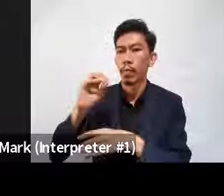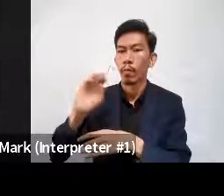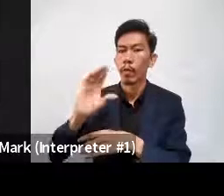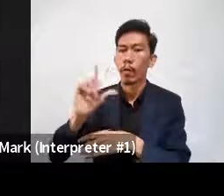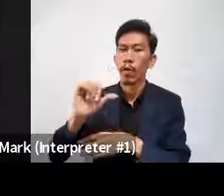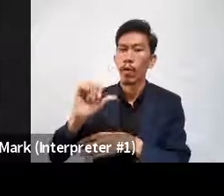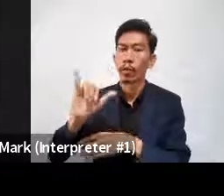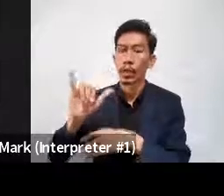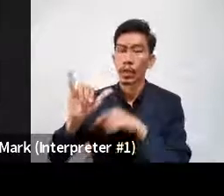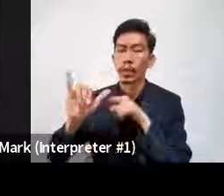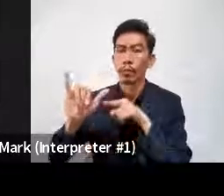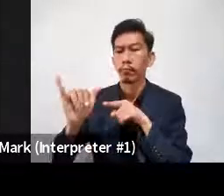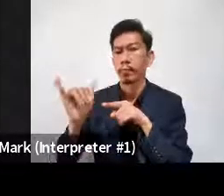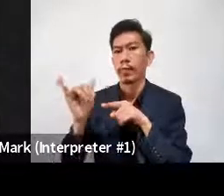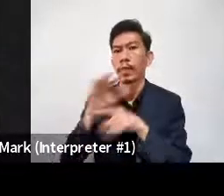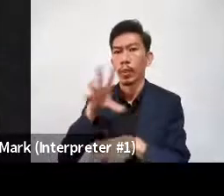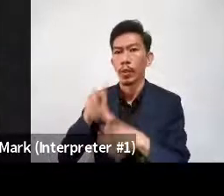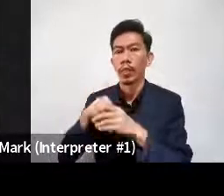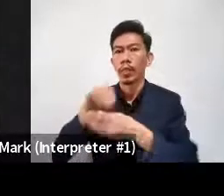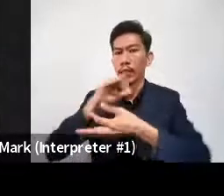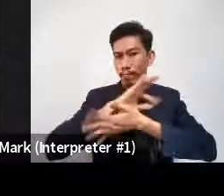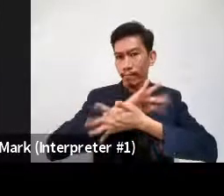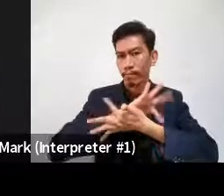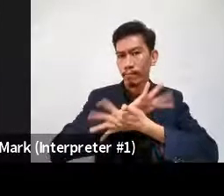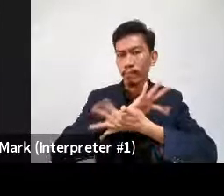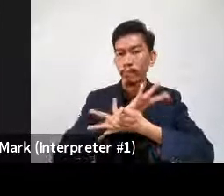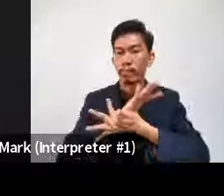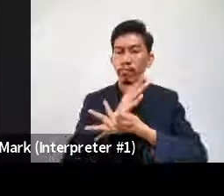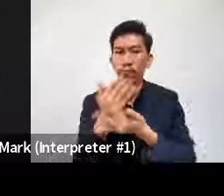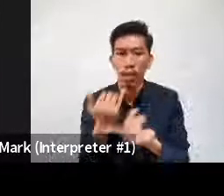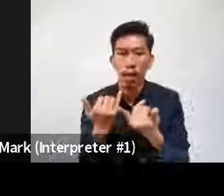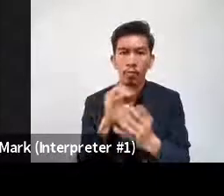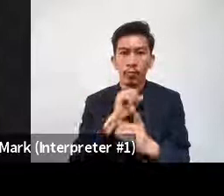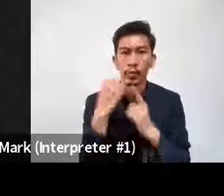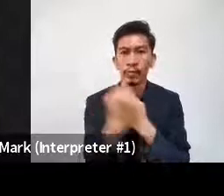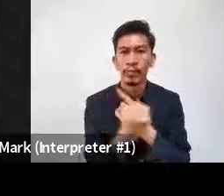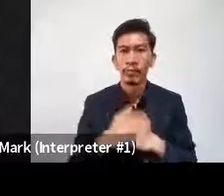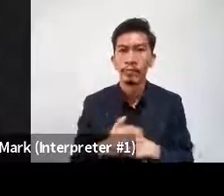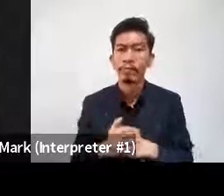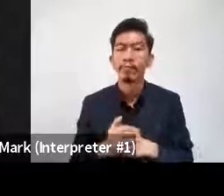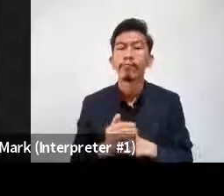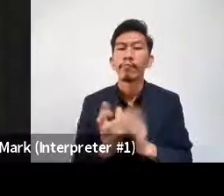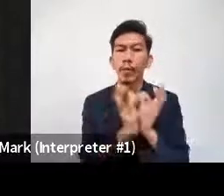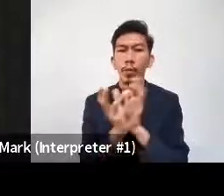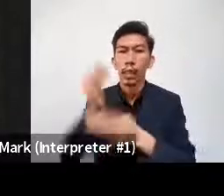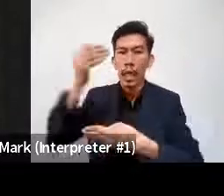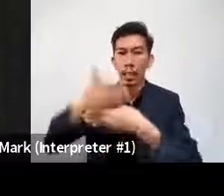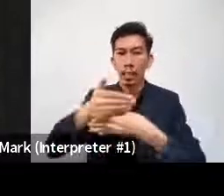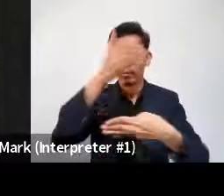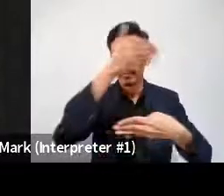considering the COVID-19 pandemic. Now, the community lockdown and quarantine